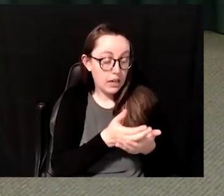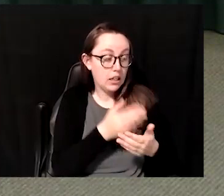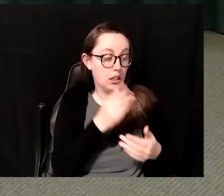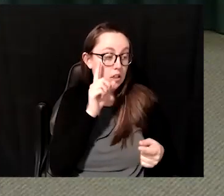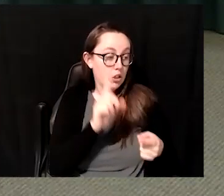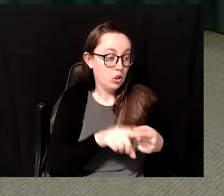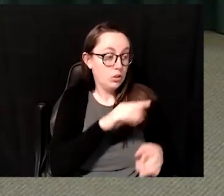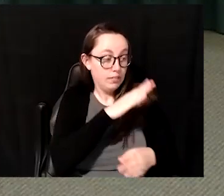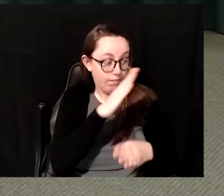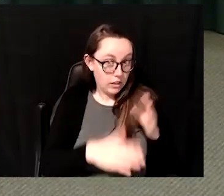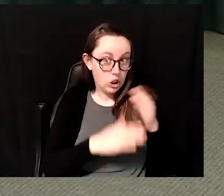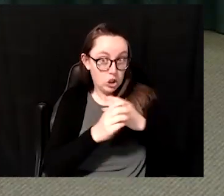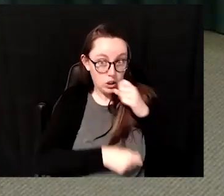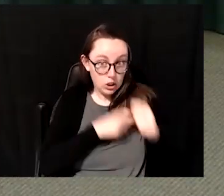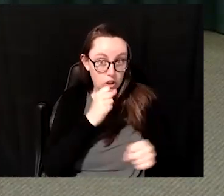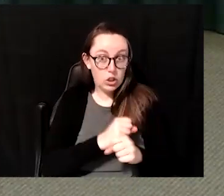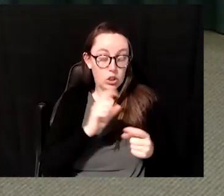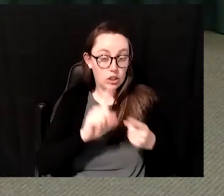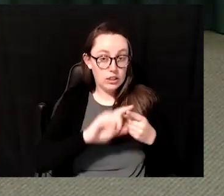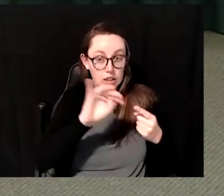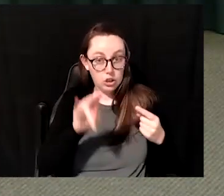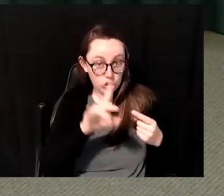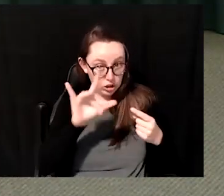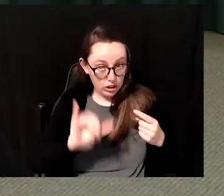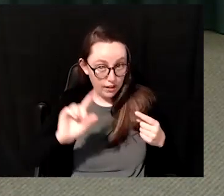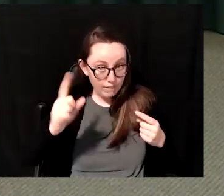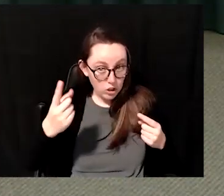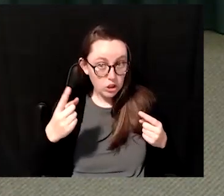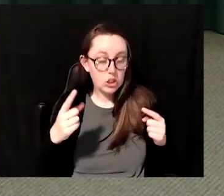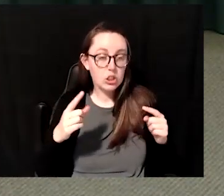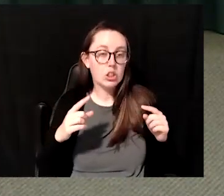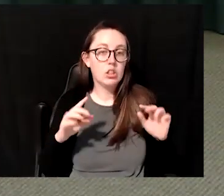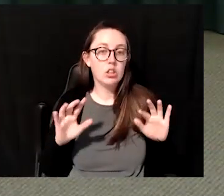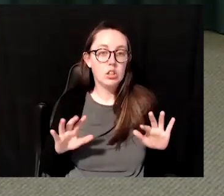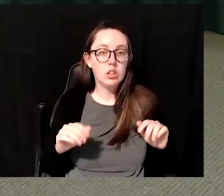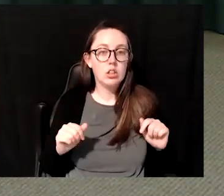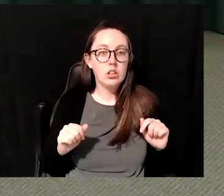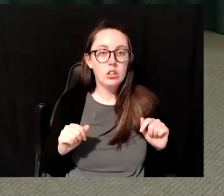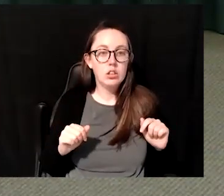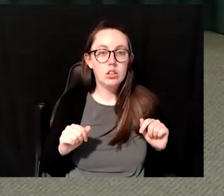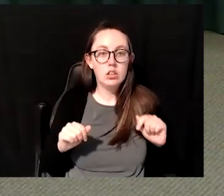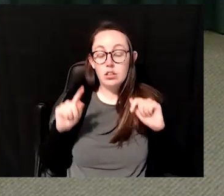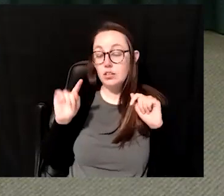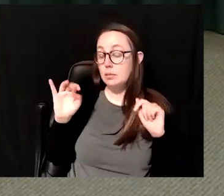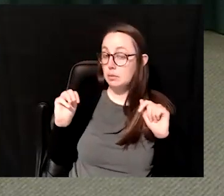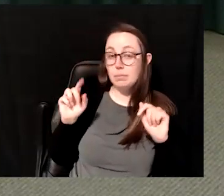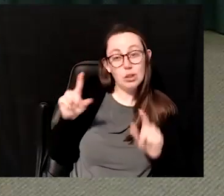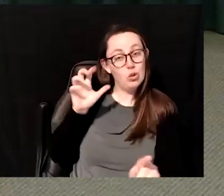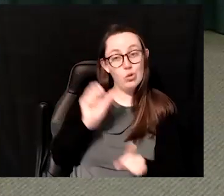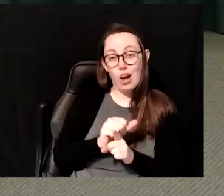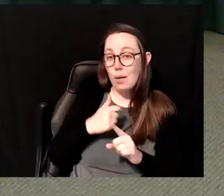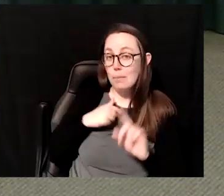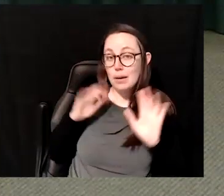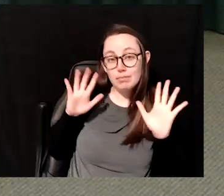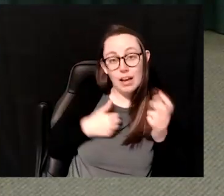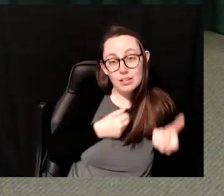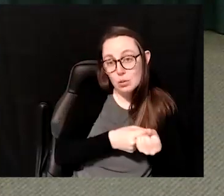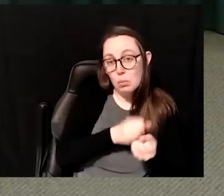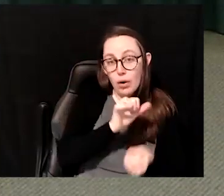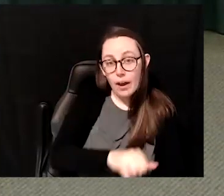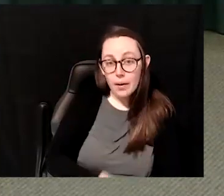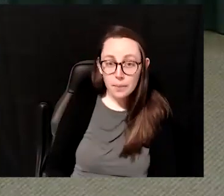that before I hear we hear from Bob no you got me if we go that route okay uh Bob